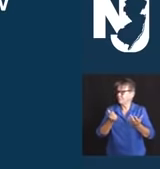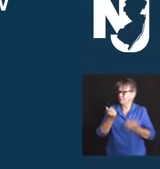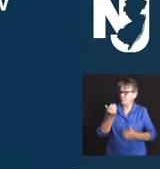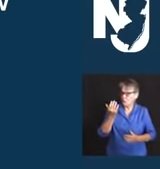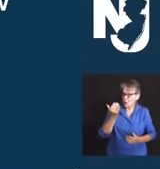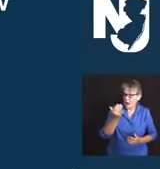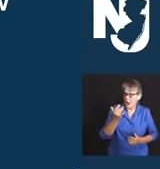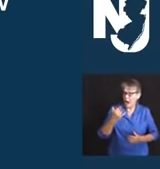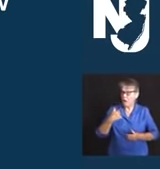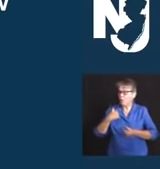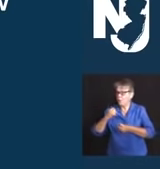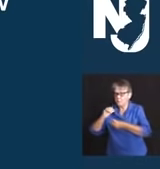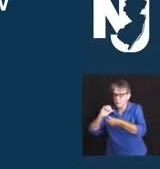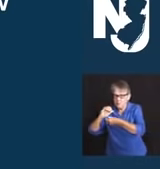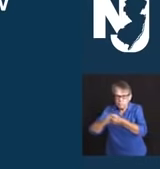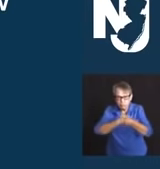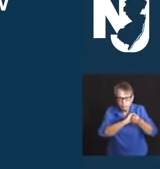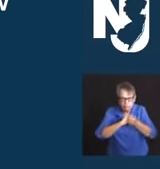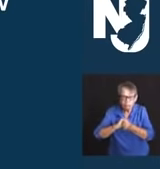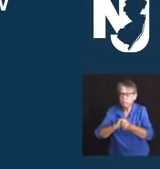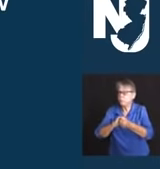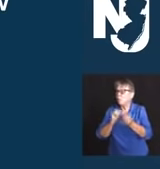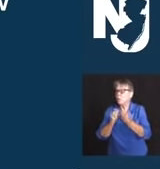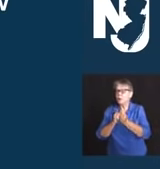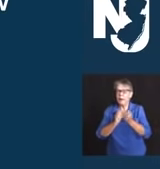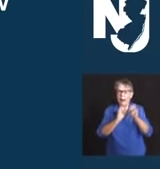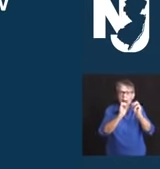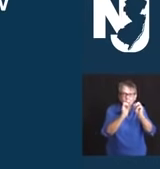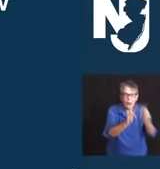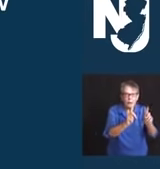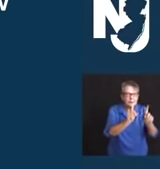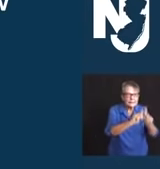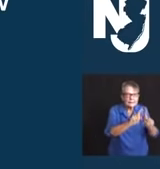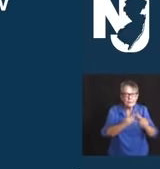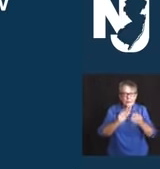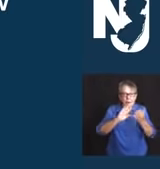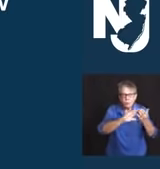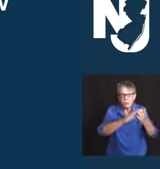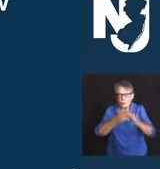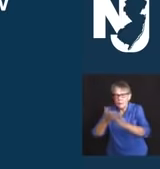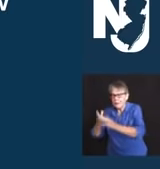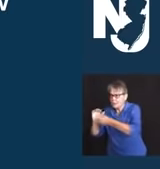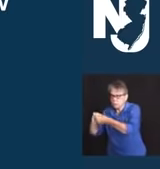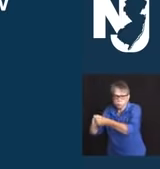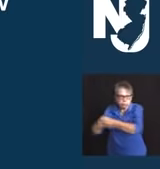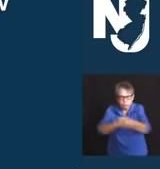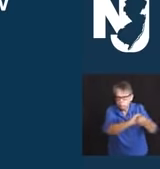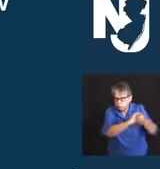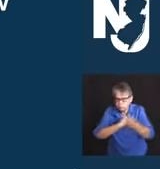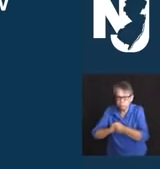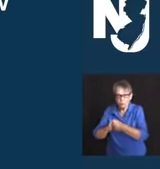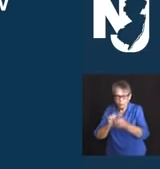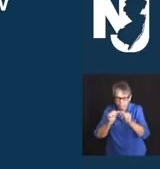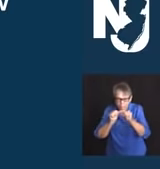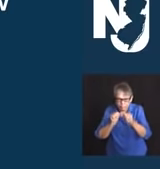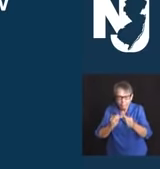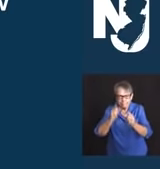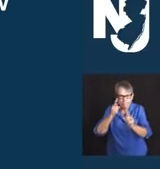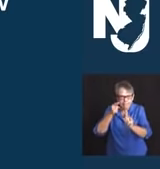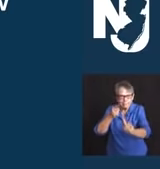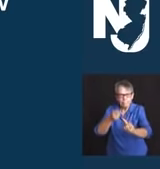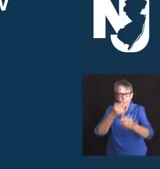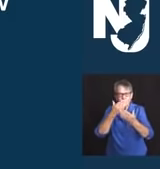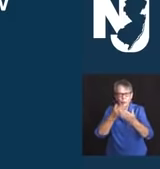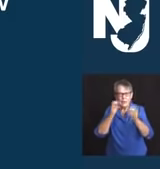and to the tremendously talented professionals, the educators in front of our classrooms, as well